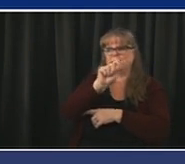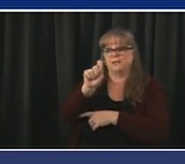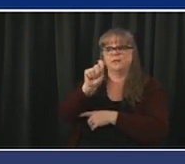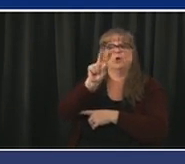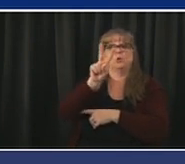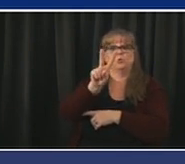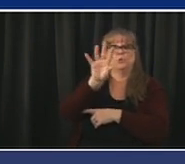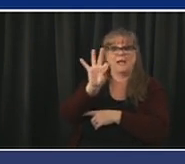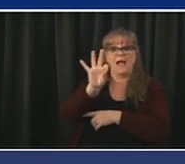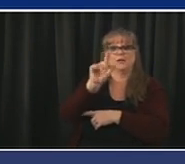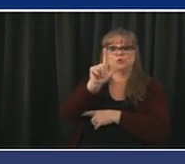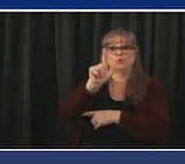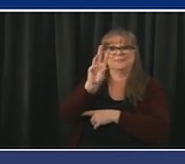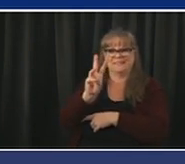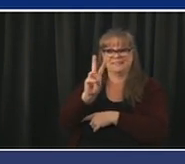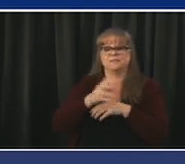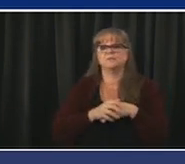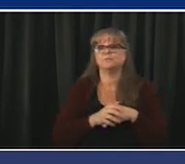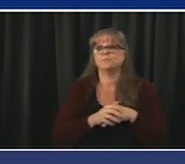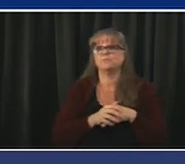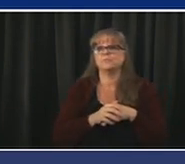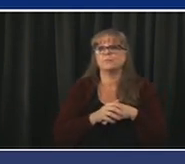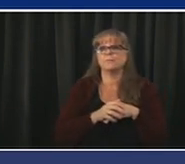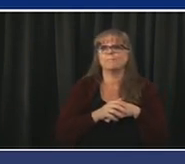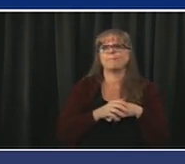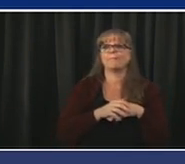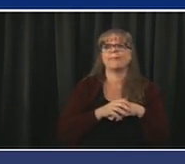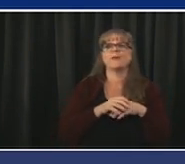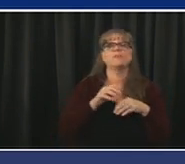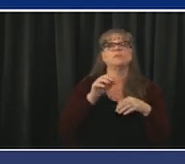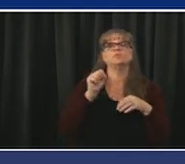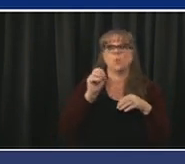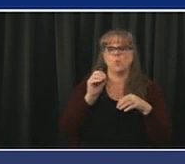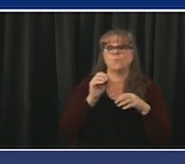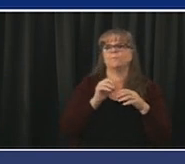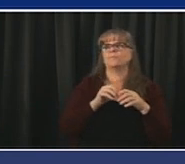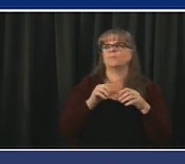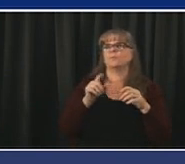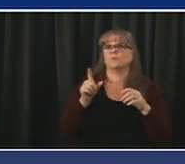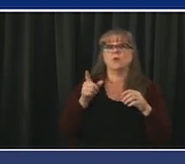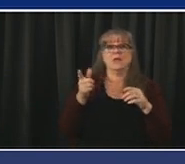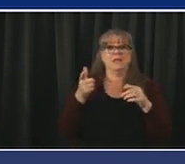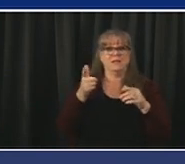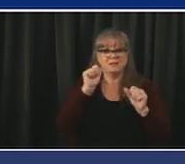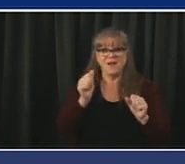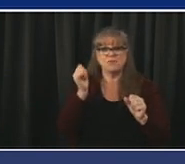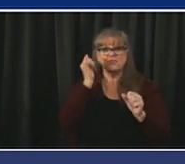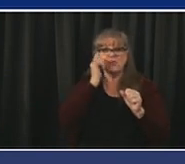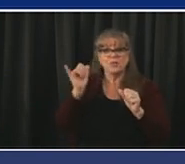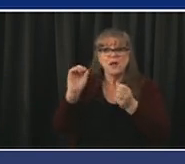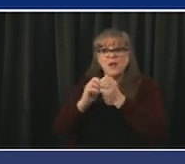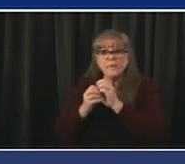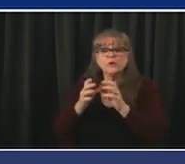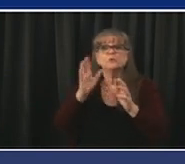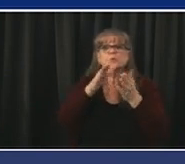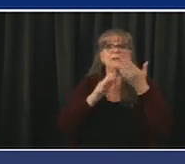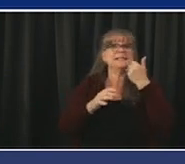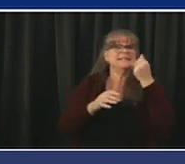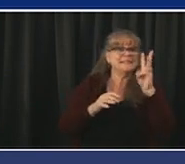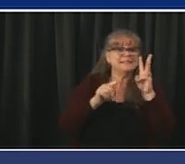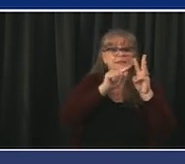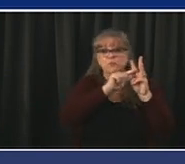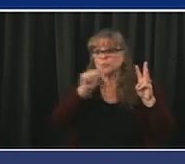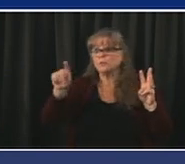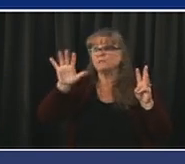As I mentioned, we are continuing to be open to those who are 16 to 59 with 2 or more high-risk